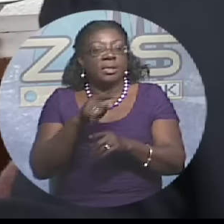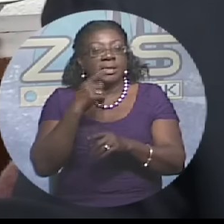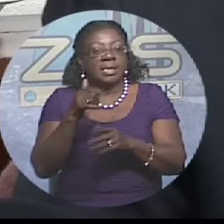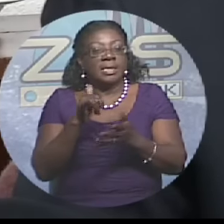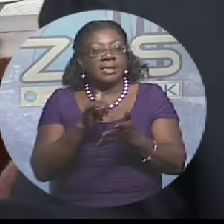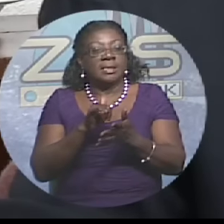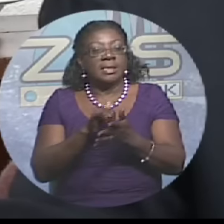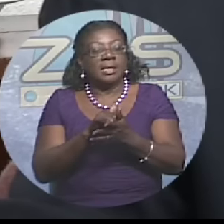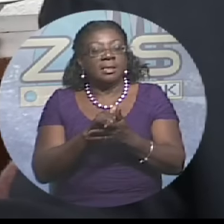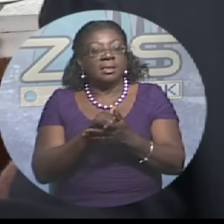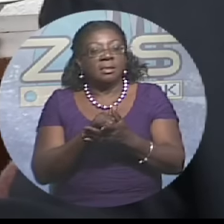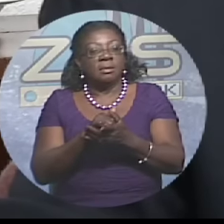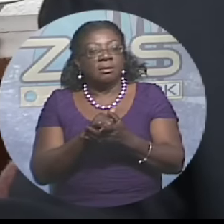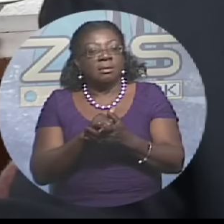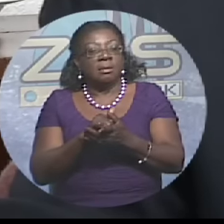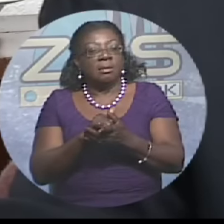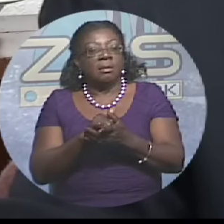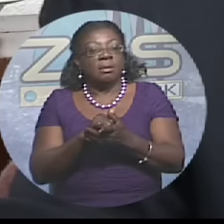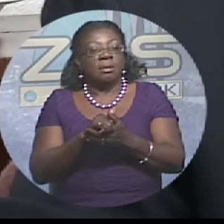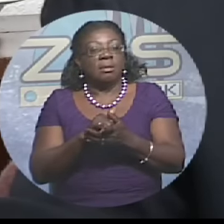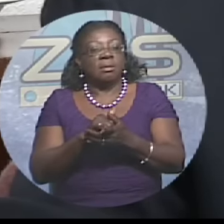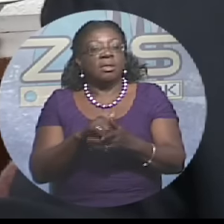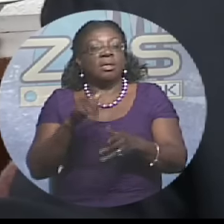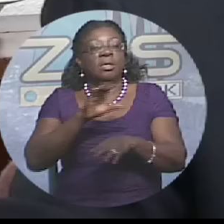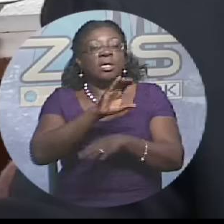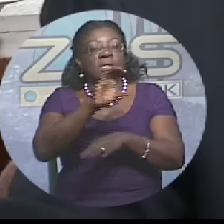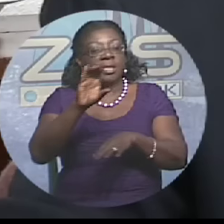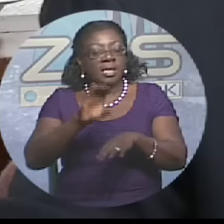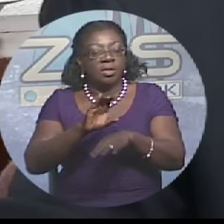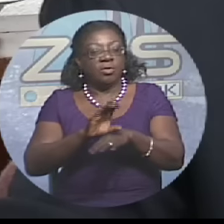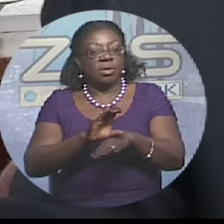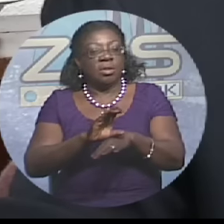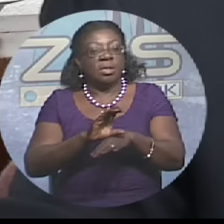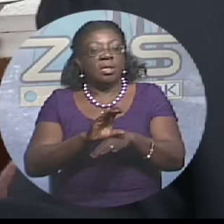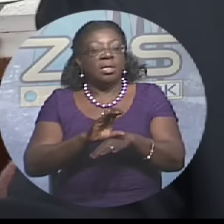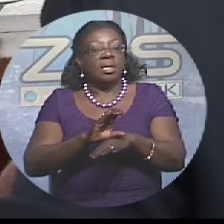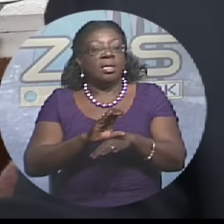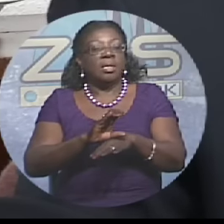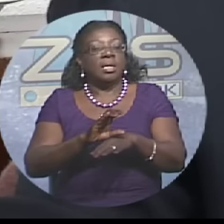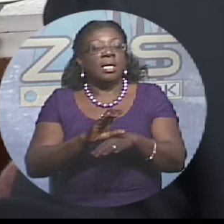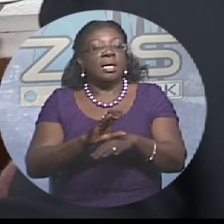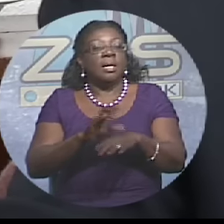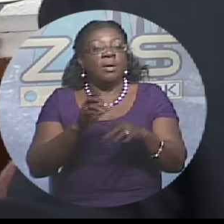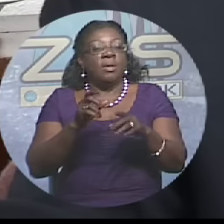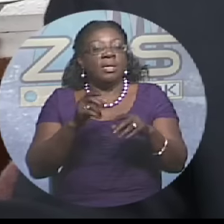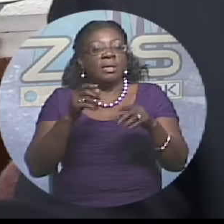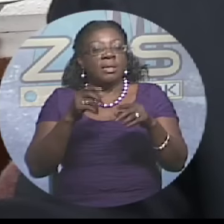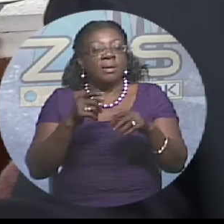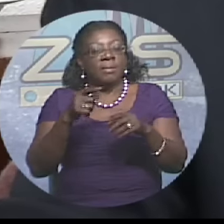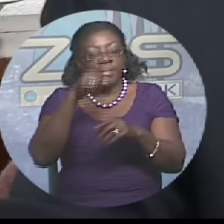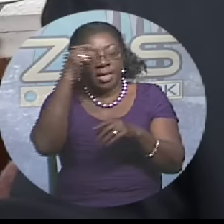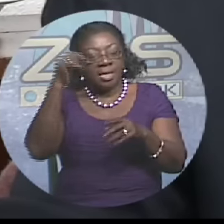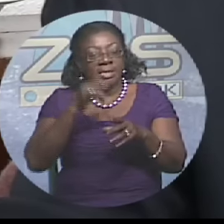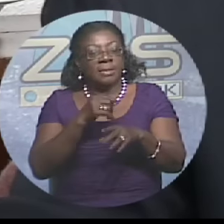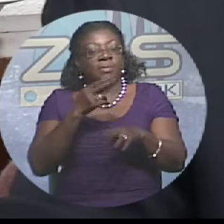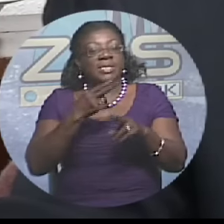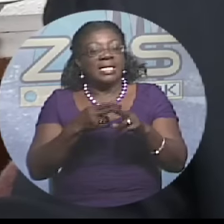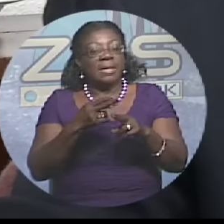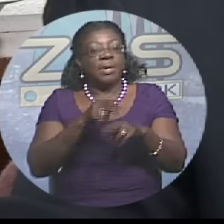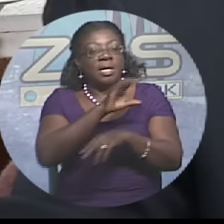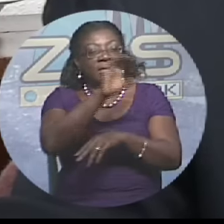edifice of Christ Church become henceforth a cathedral. Nassau then, as a result of that, became a